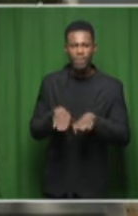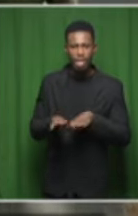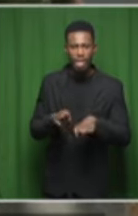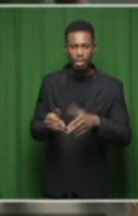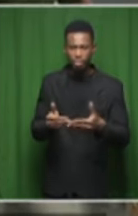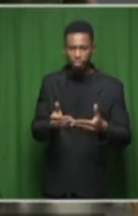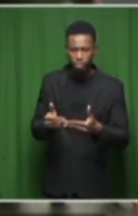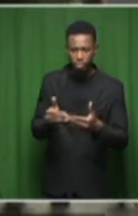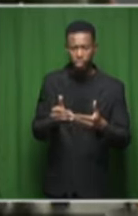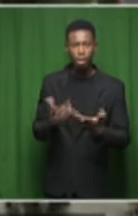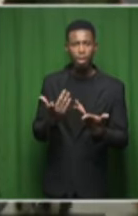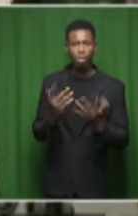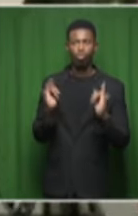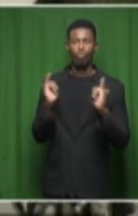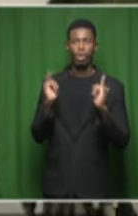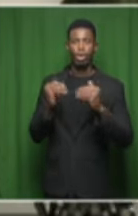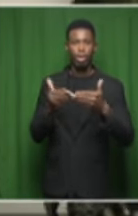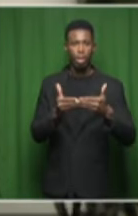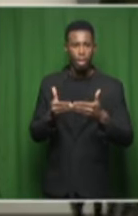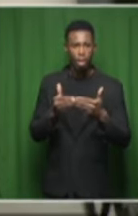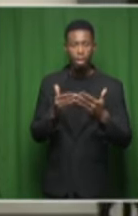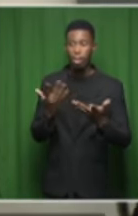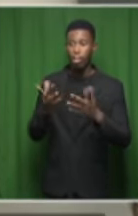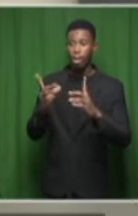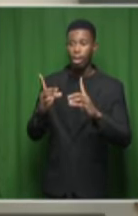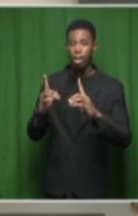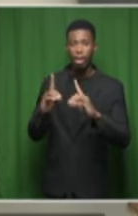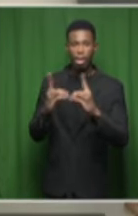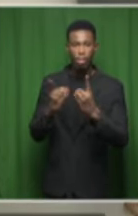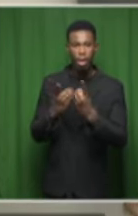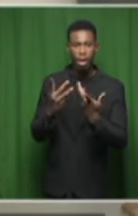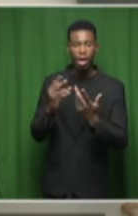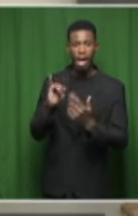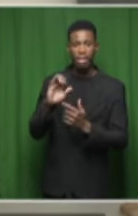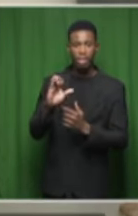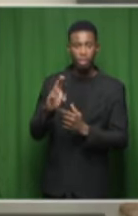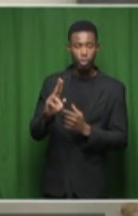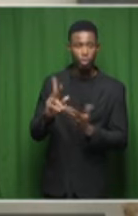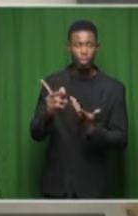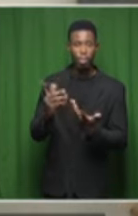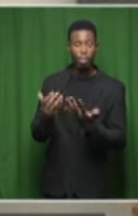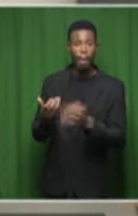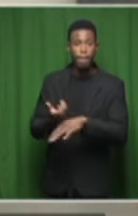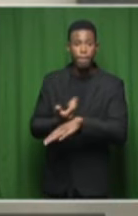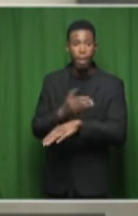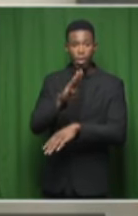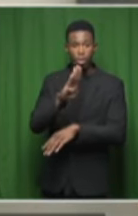critical care department. We've got an ICU, high care, we've got a burns unit,